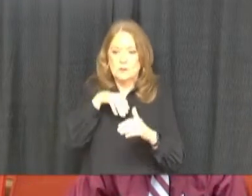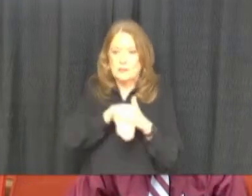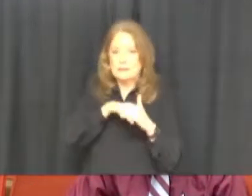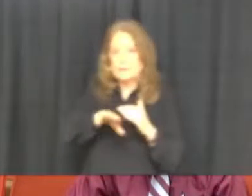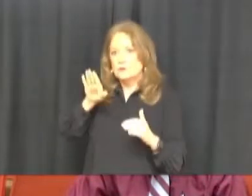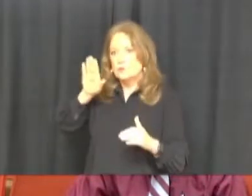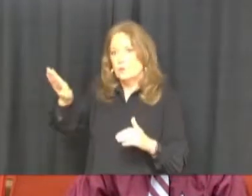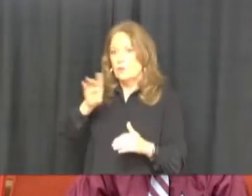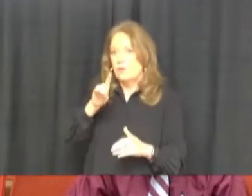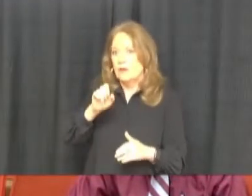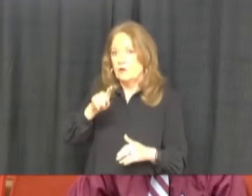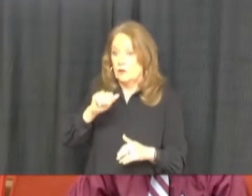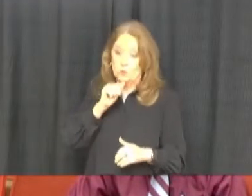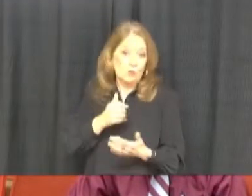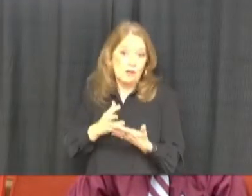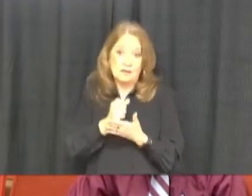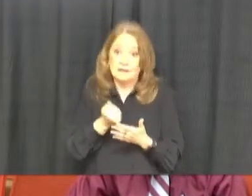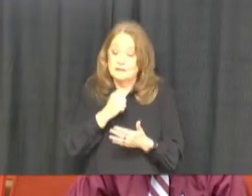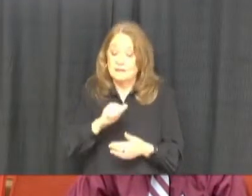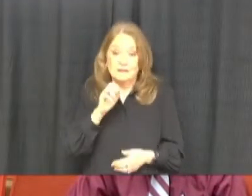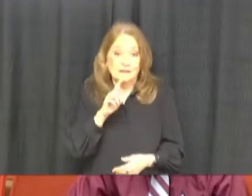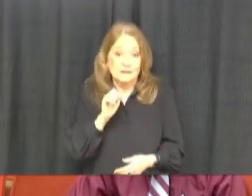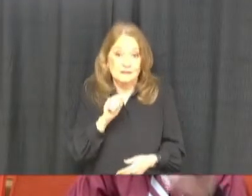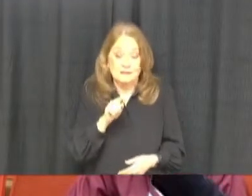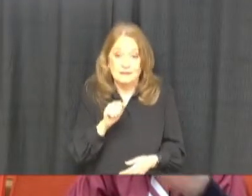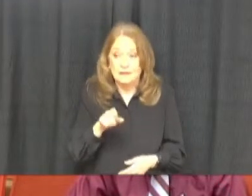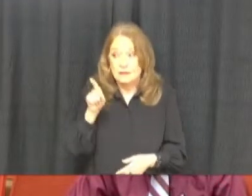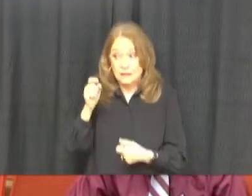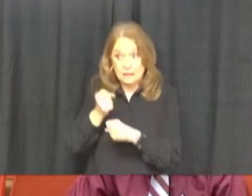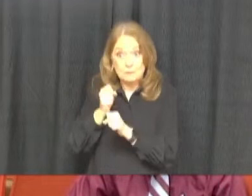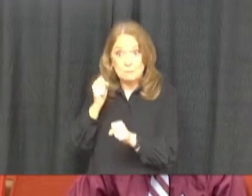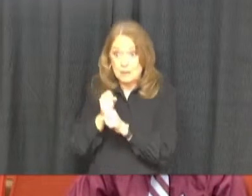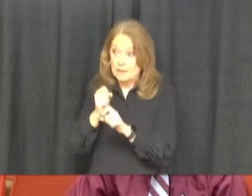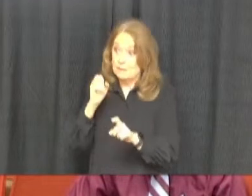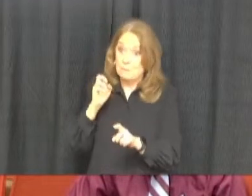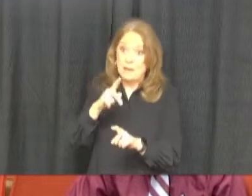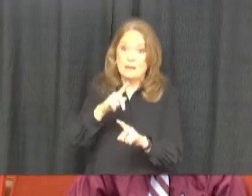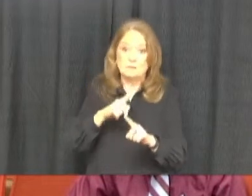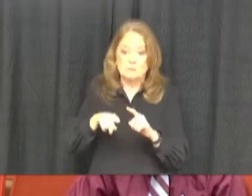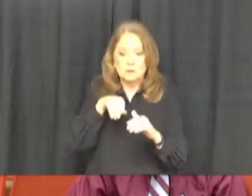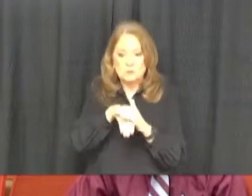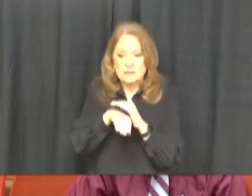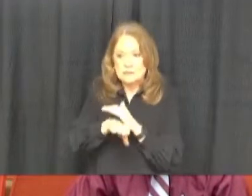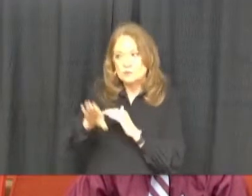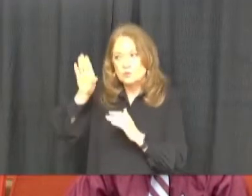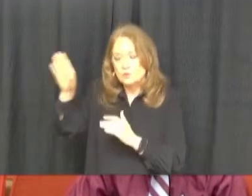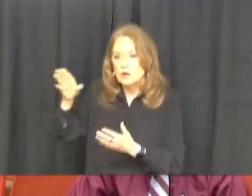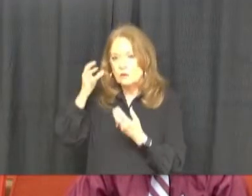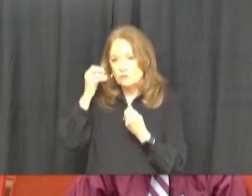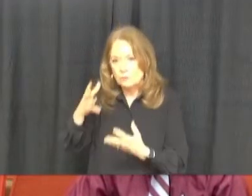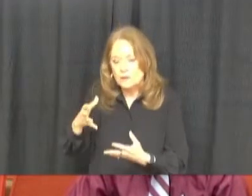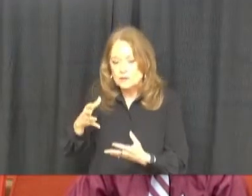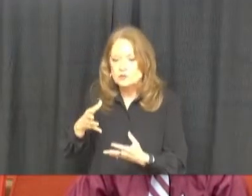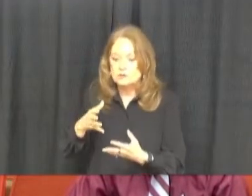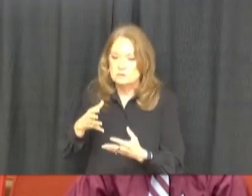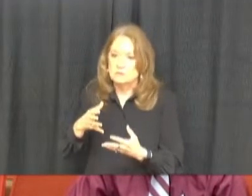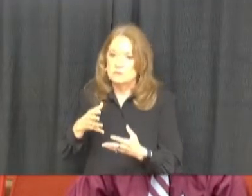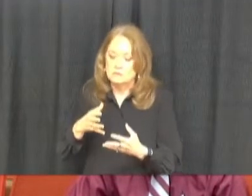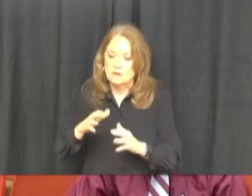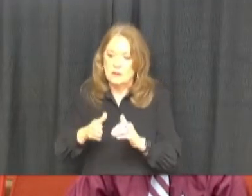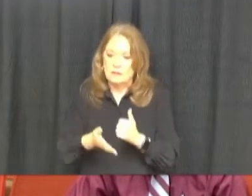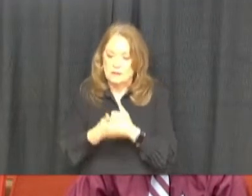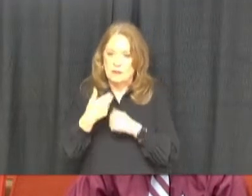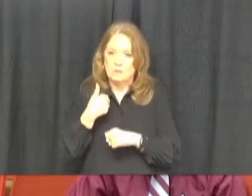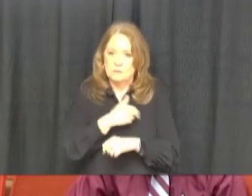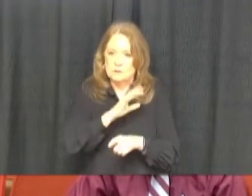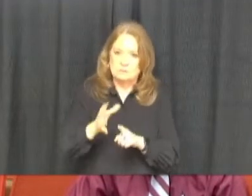data. We're not collecting any data. He made it all the way back, but it was access to their information that led us to our suspect, and he was captured with 4